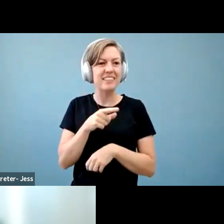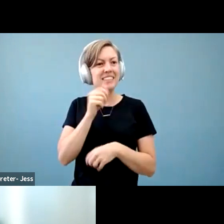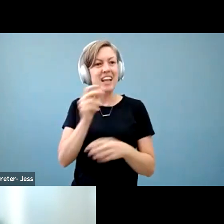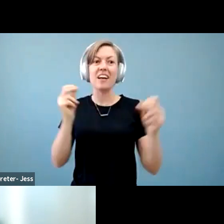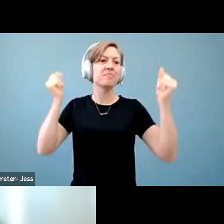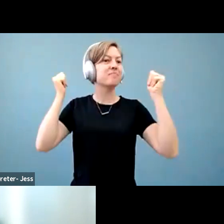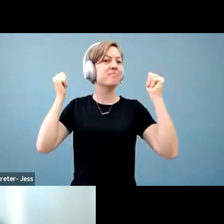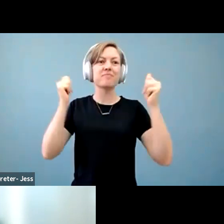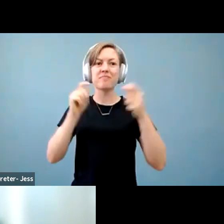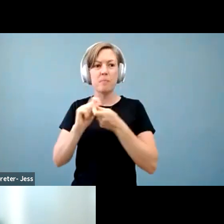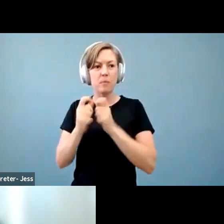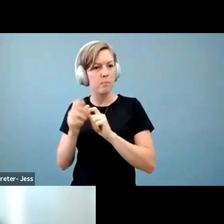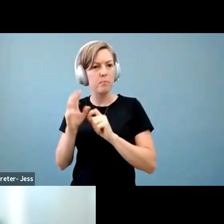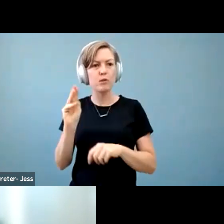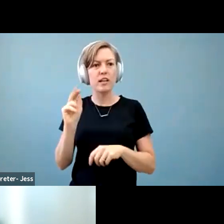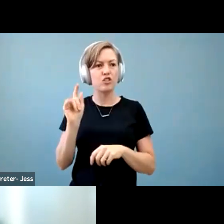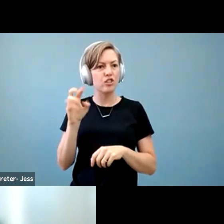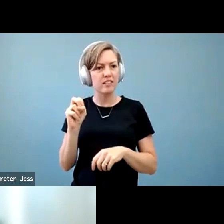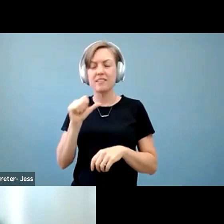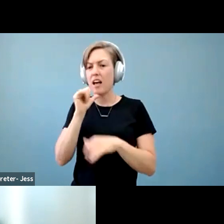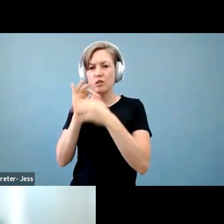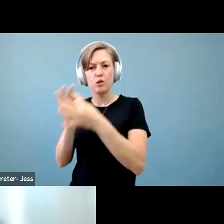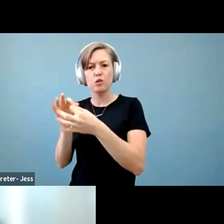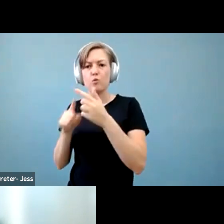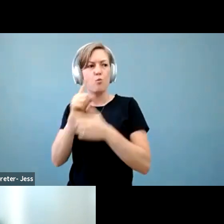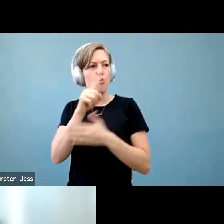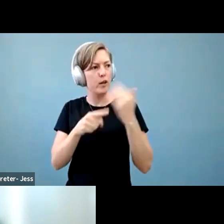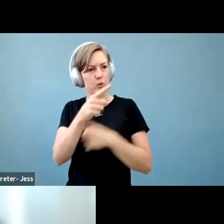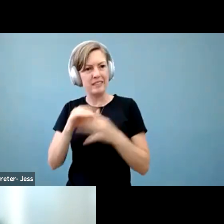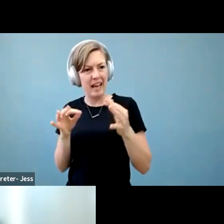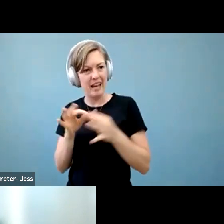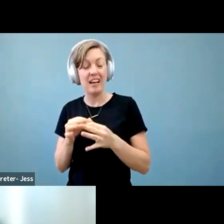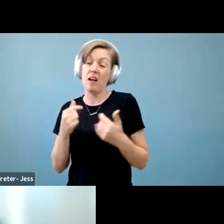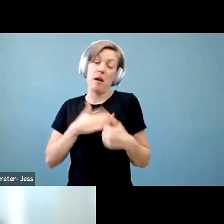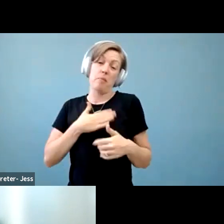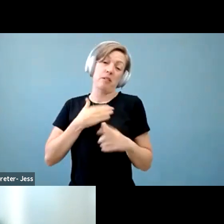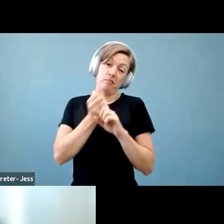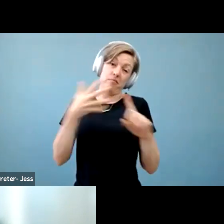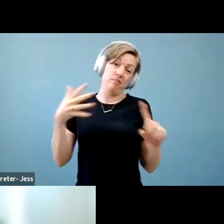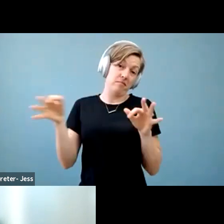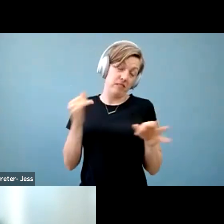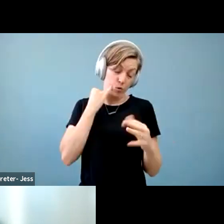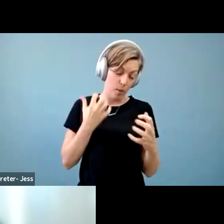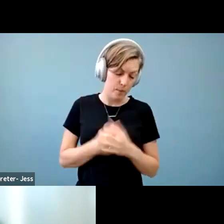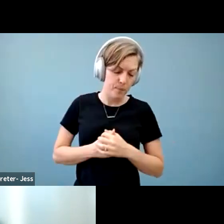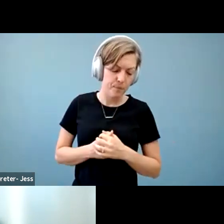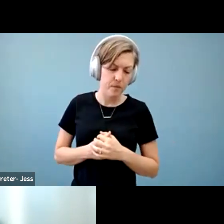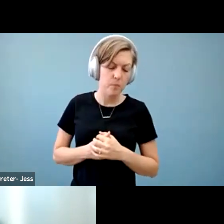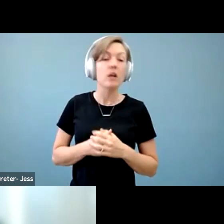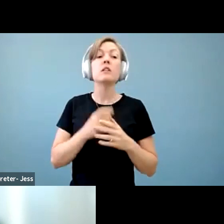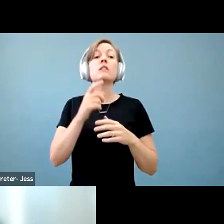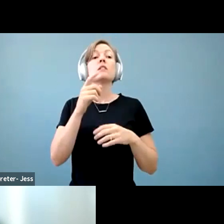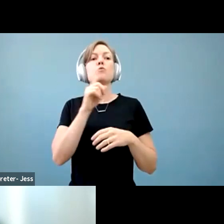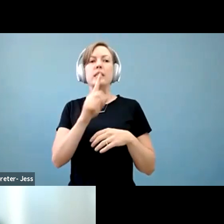It's not associated with what you're saying. And I'm happy to elaborate on some of these things, but it's all about how we wield